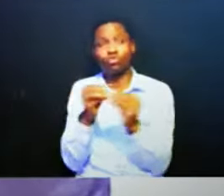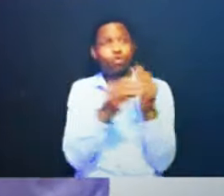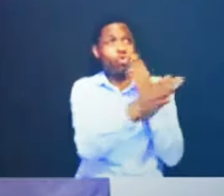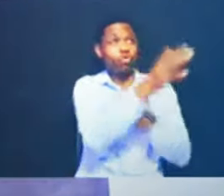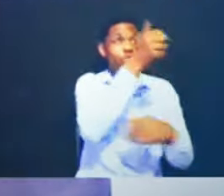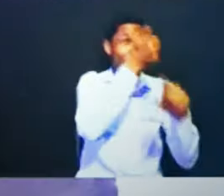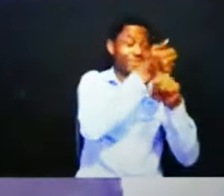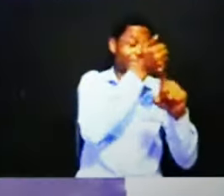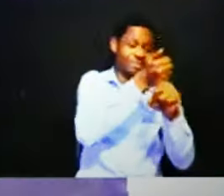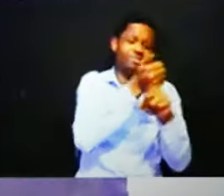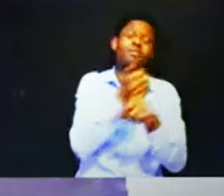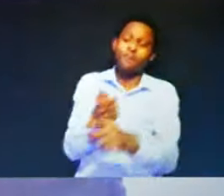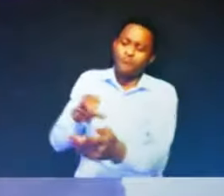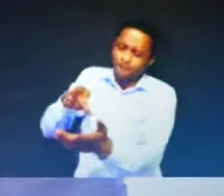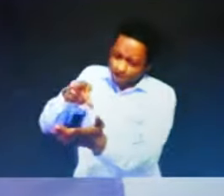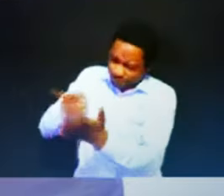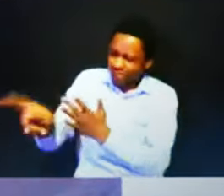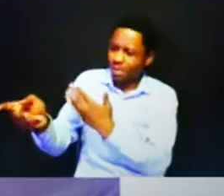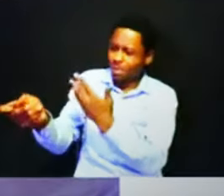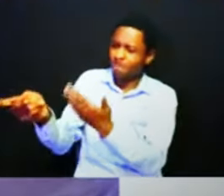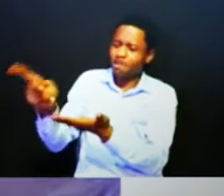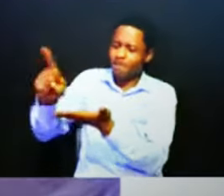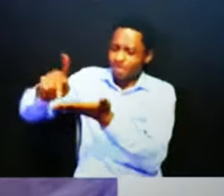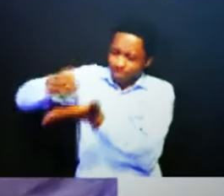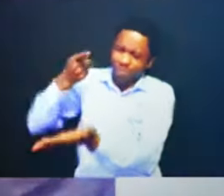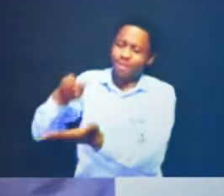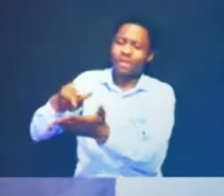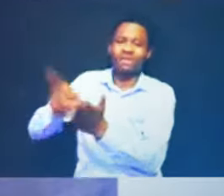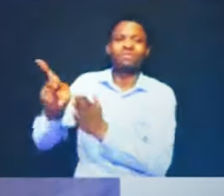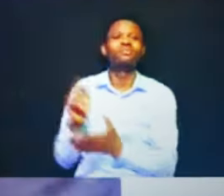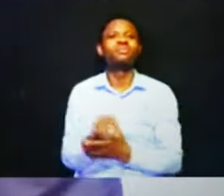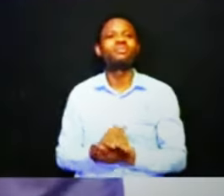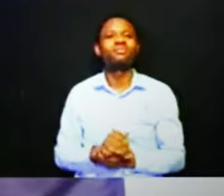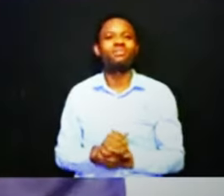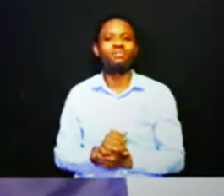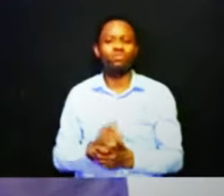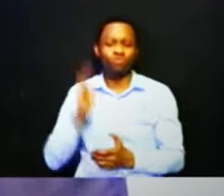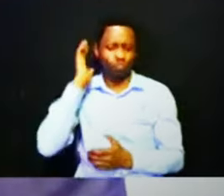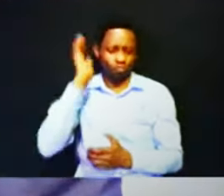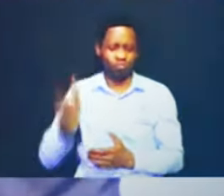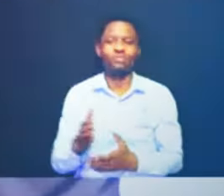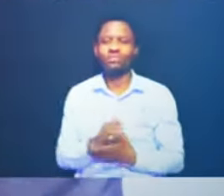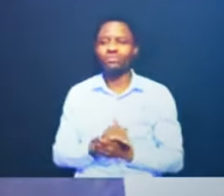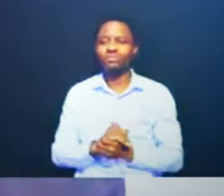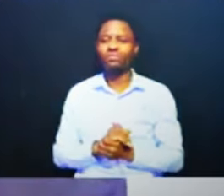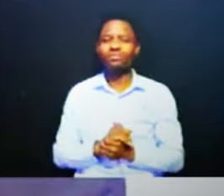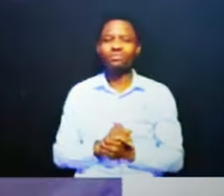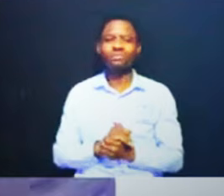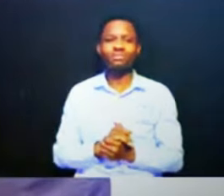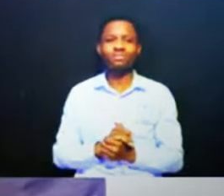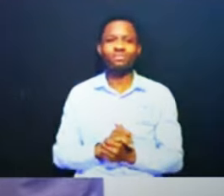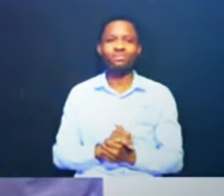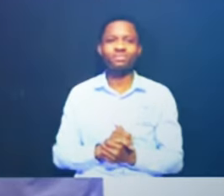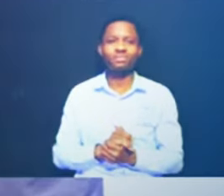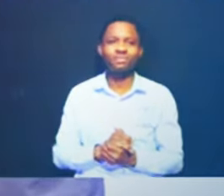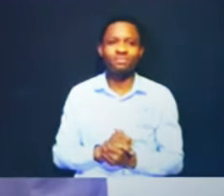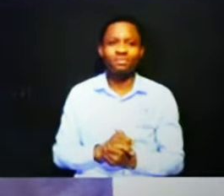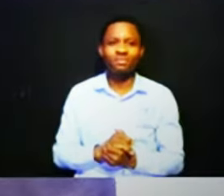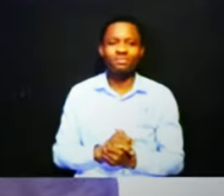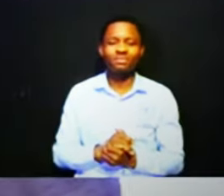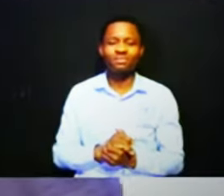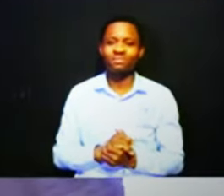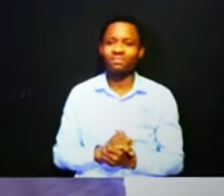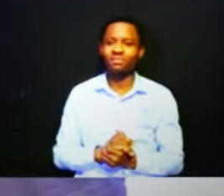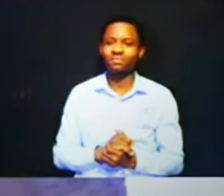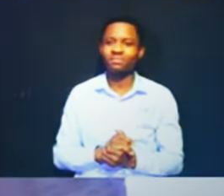done something very, very bad to him. Yes. Yeah. Oh, can I would do now? You know, say Alexandro, call Bridum for no. Oh, yeah,